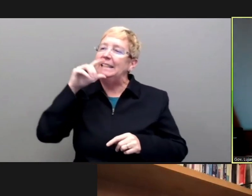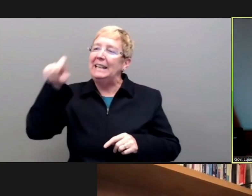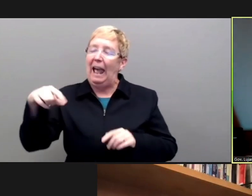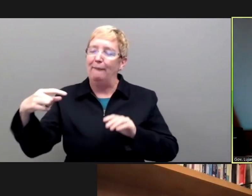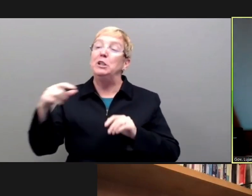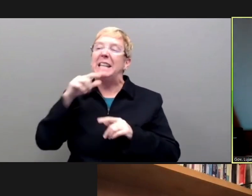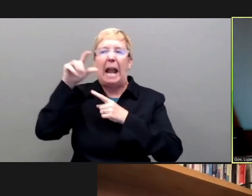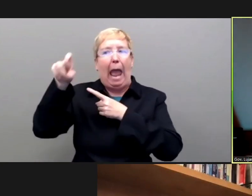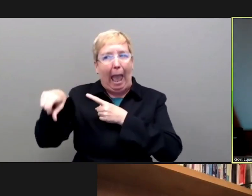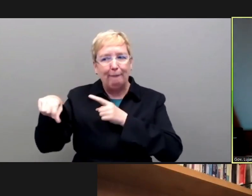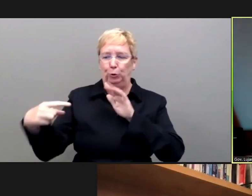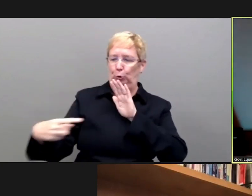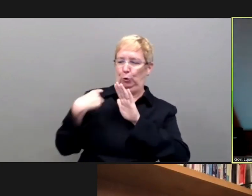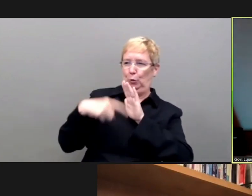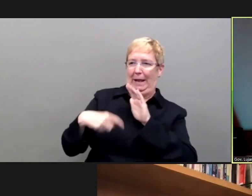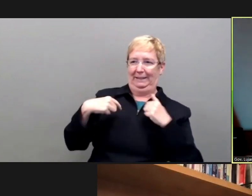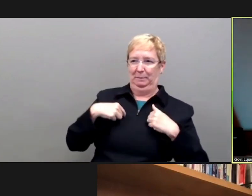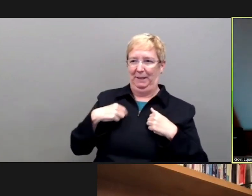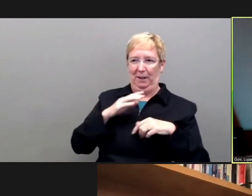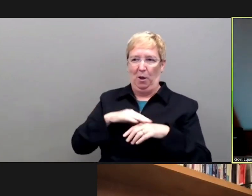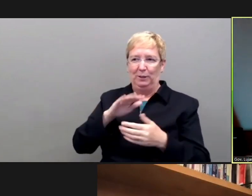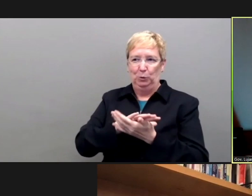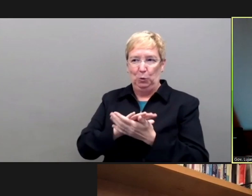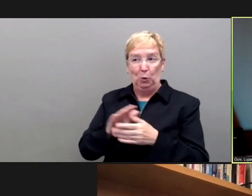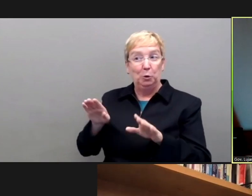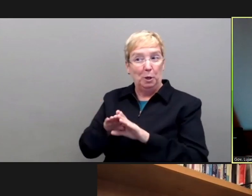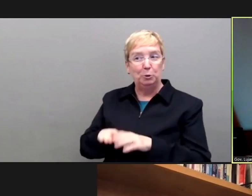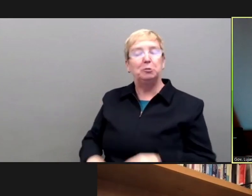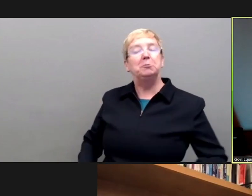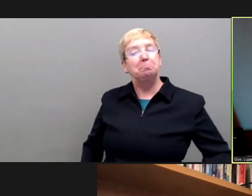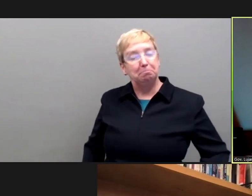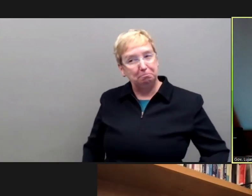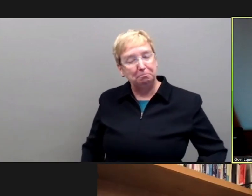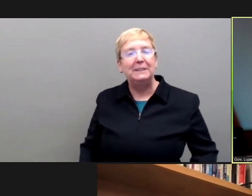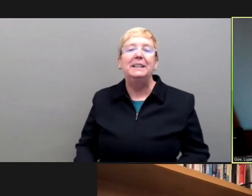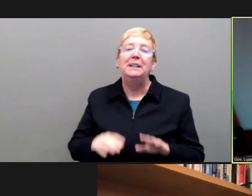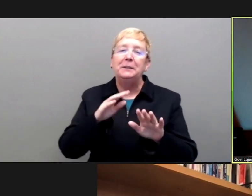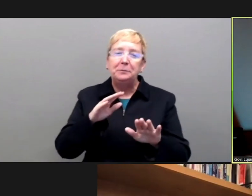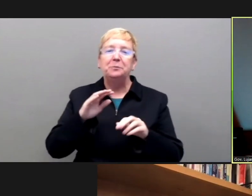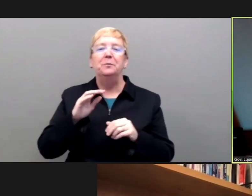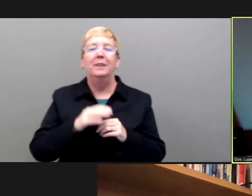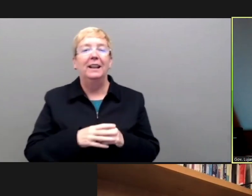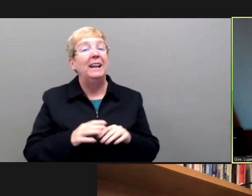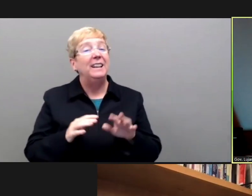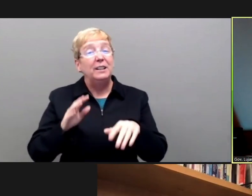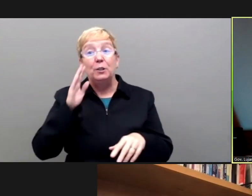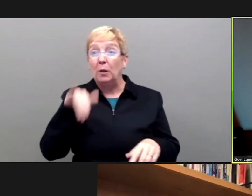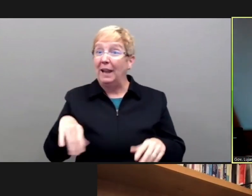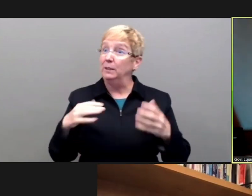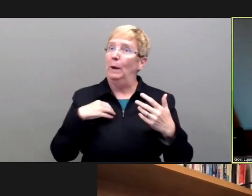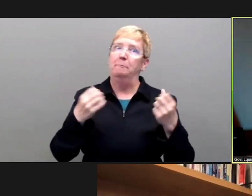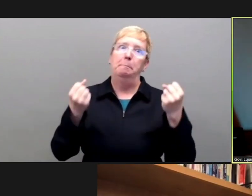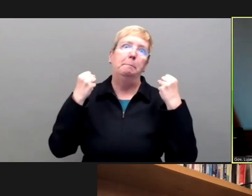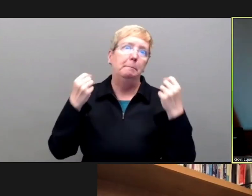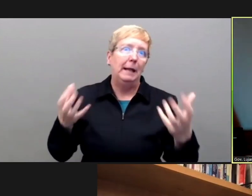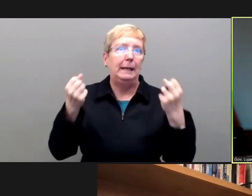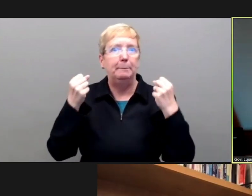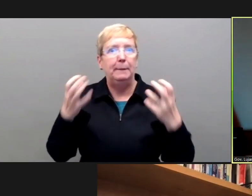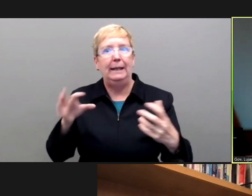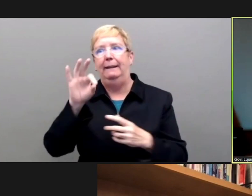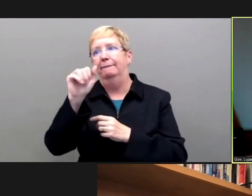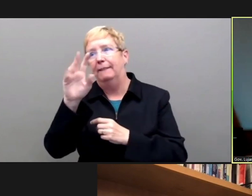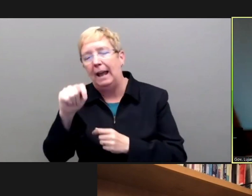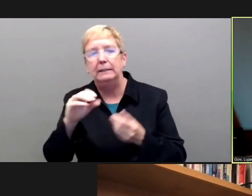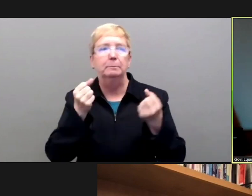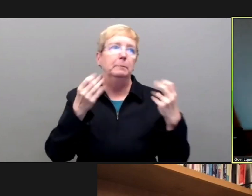closures. Just for everyone who is curious about, when you have so many facts and so much data that you have to